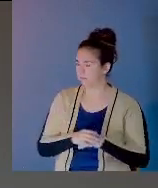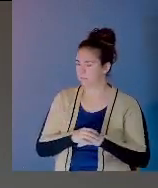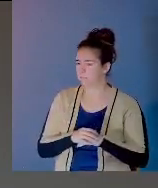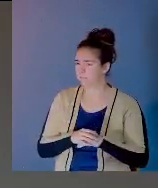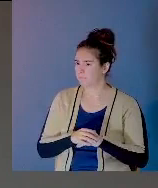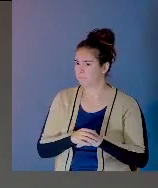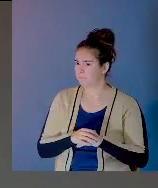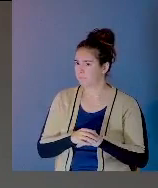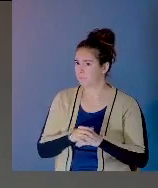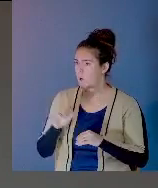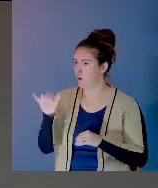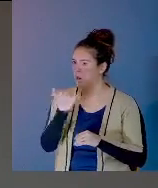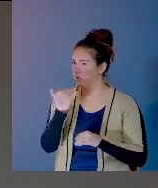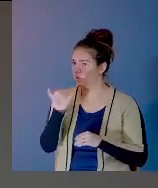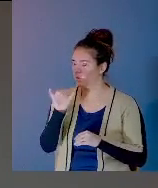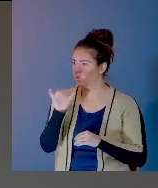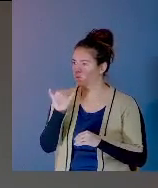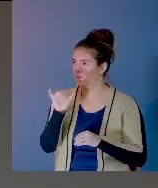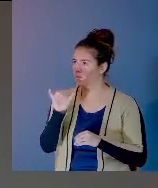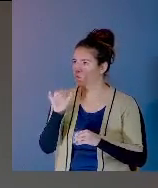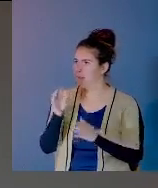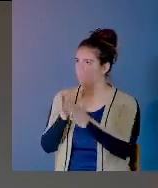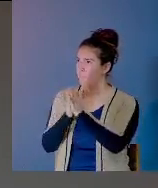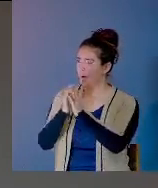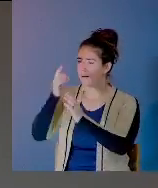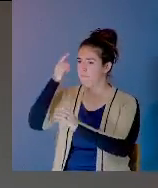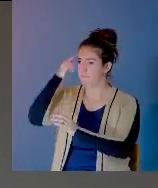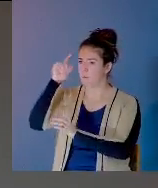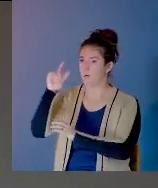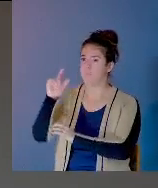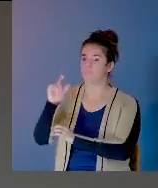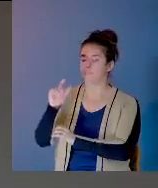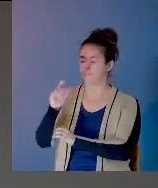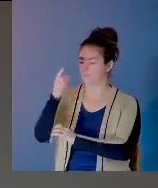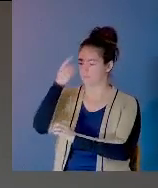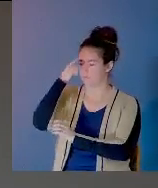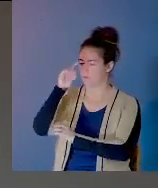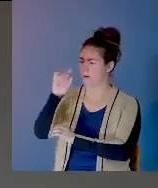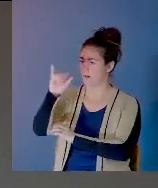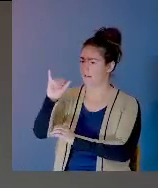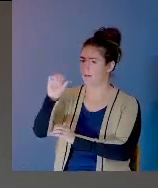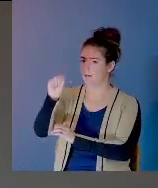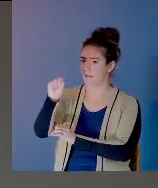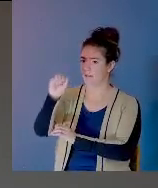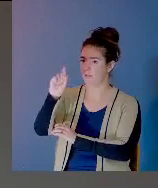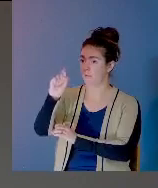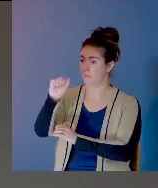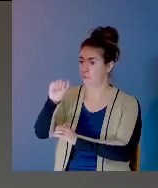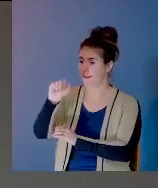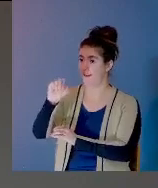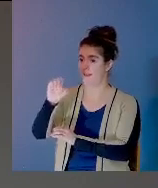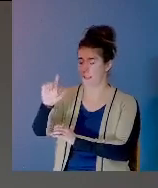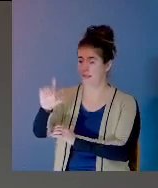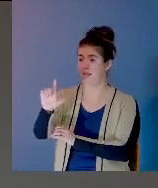I pray for Israel, but when I'm praying for Israel, I think about the fact that